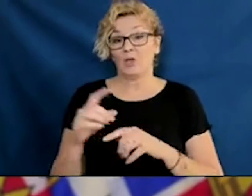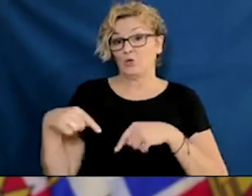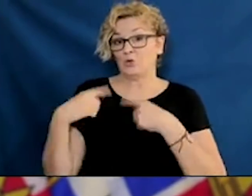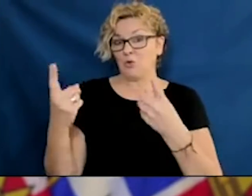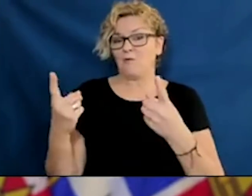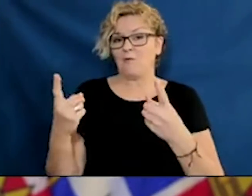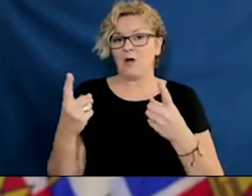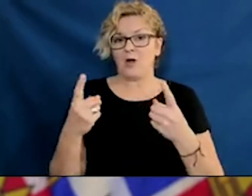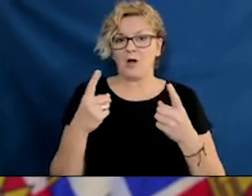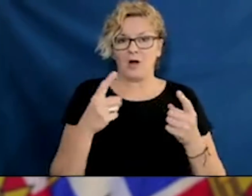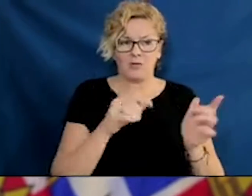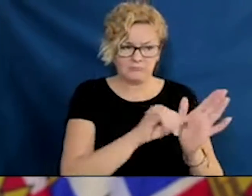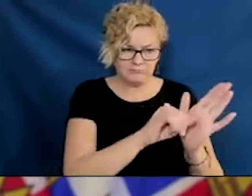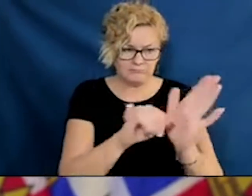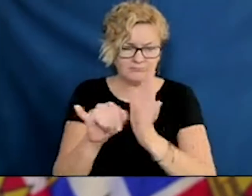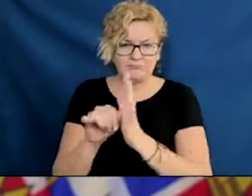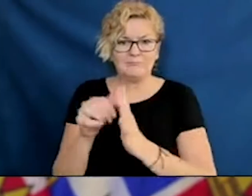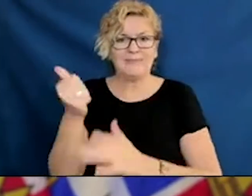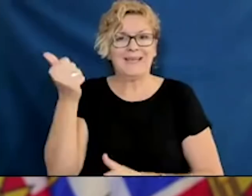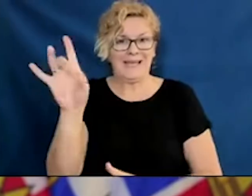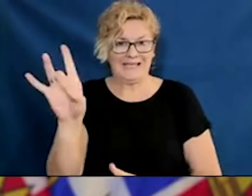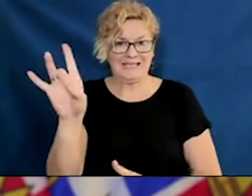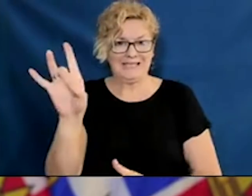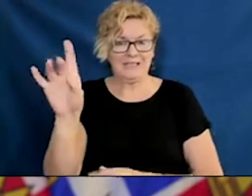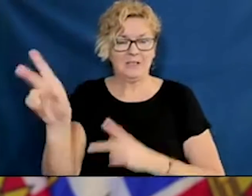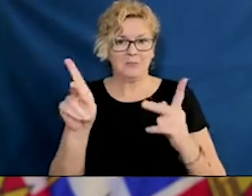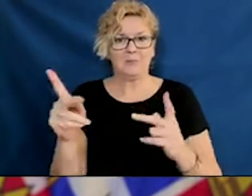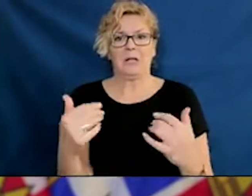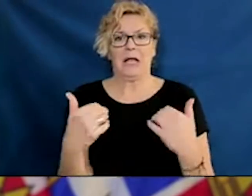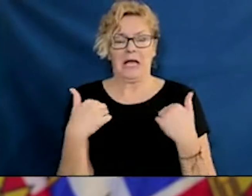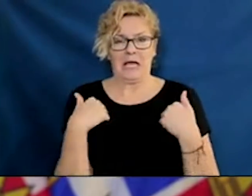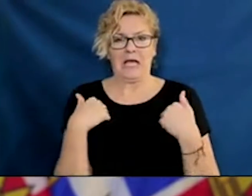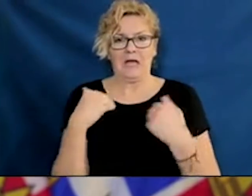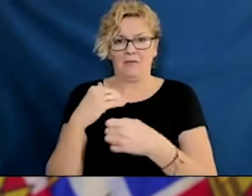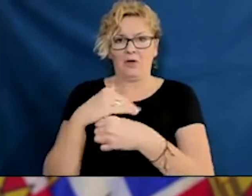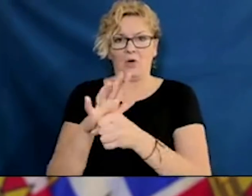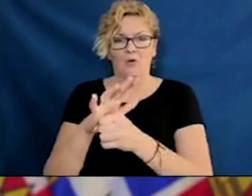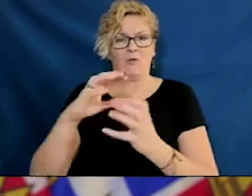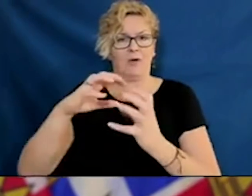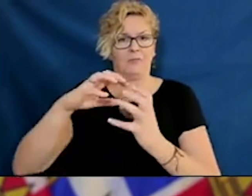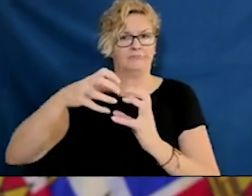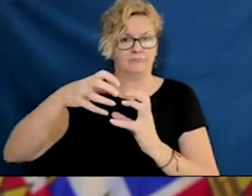concern. 4 of these confirmed cases were the